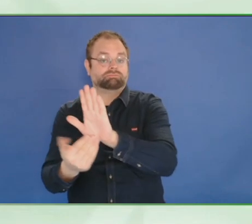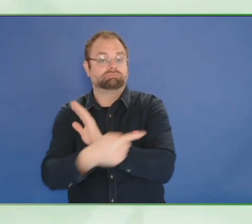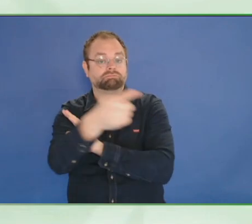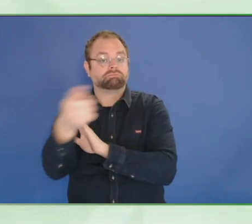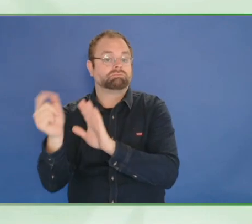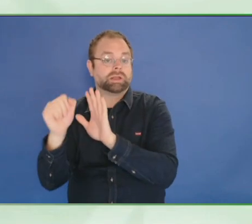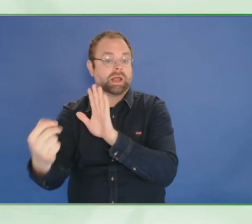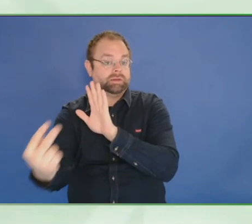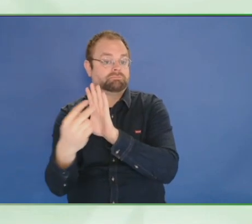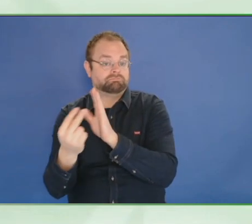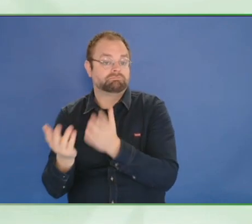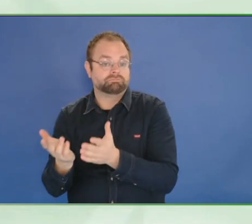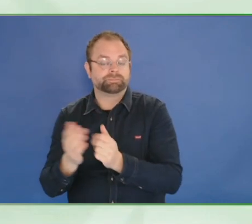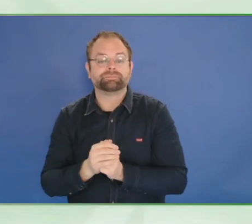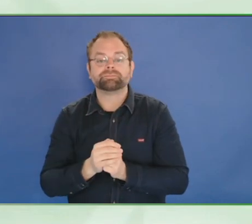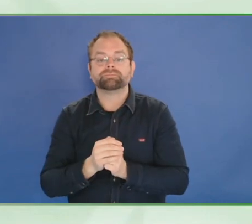examples of